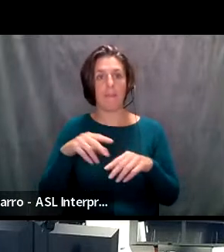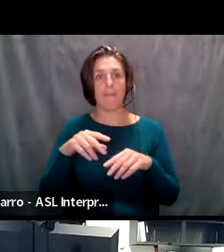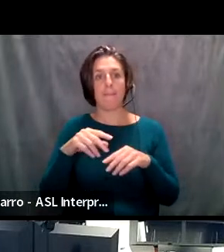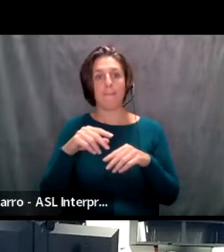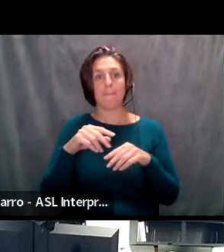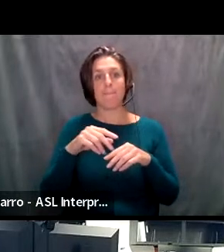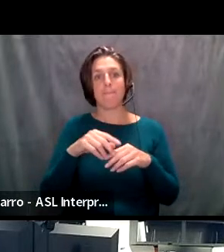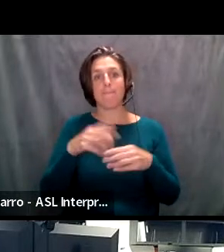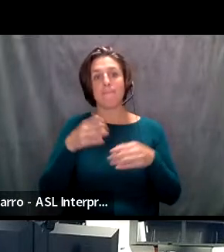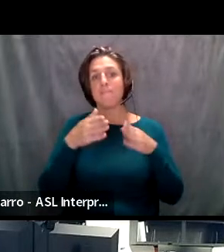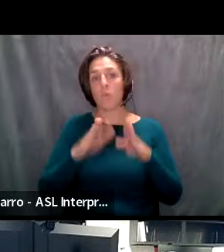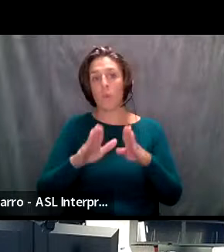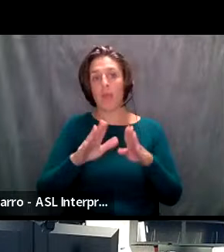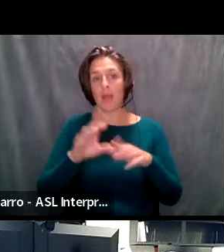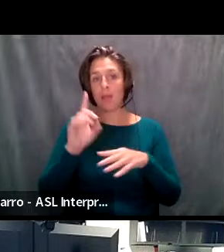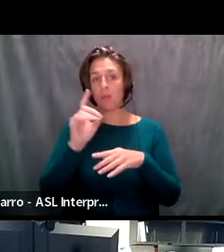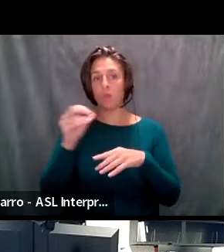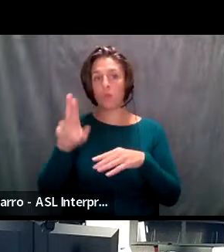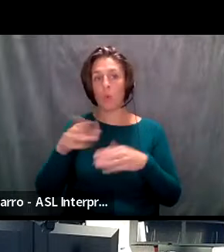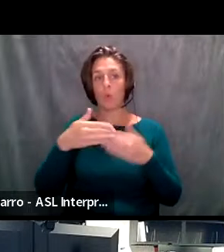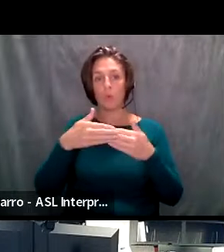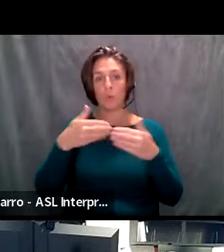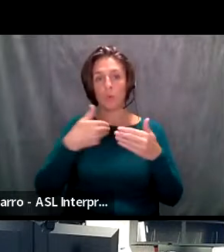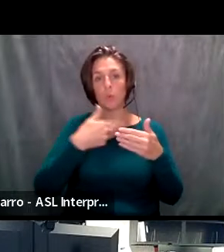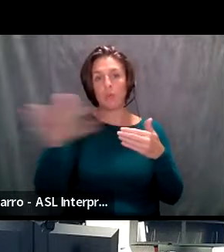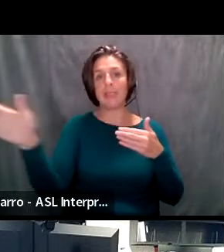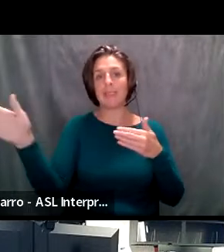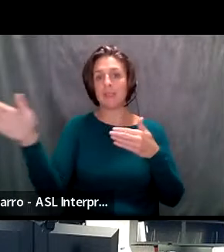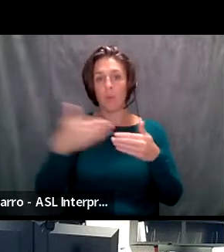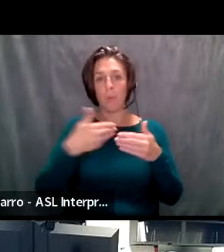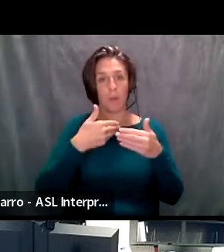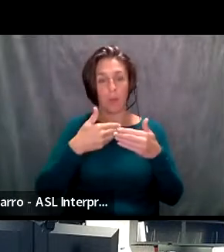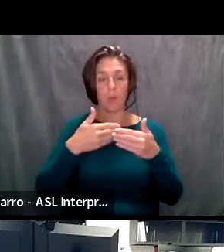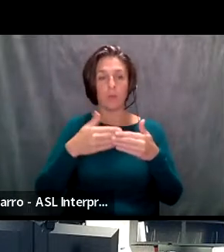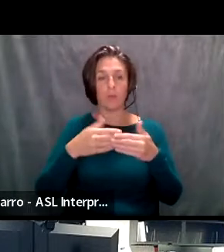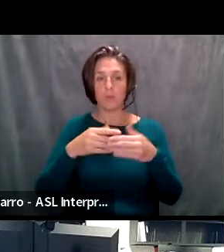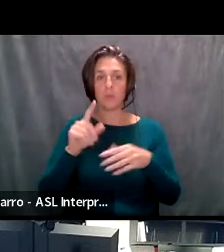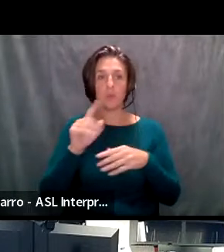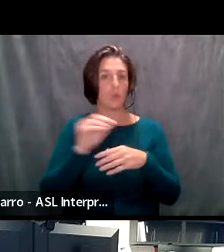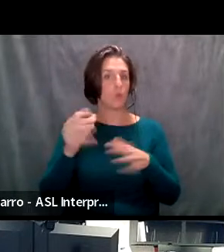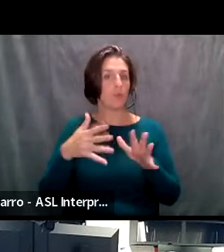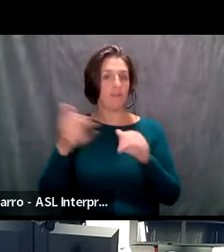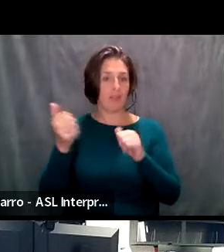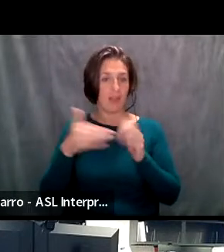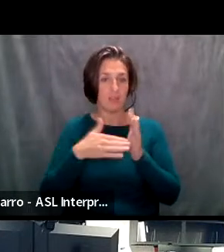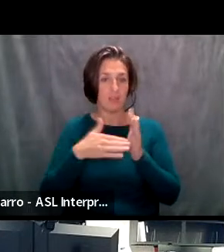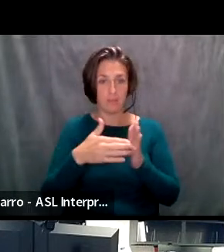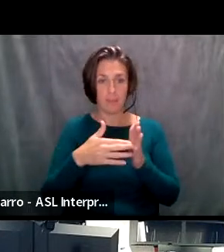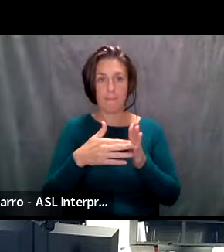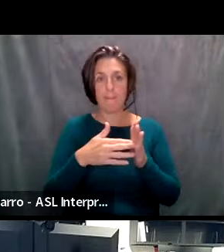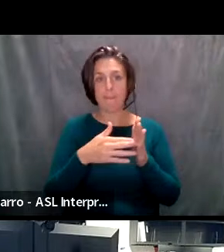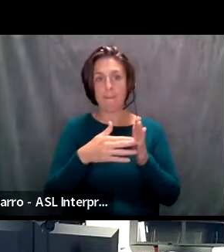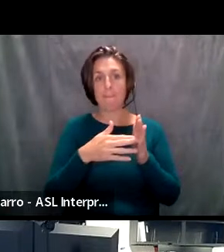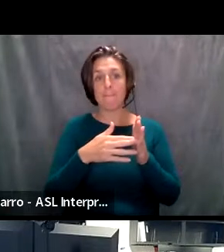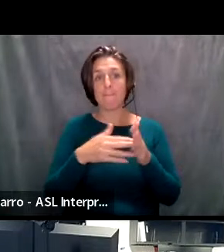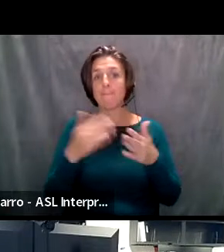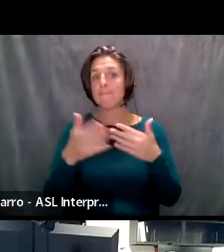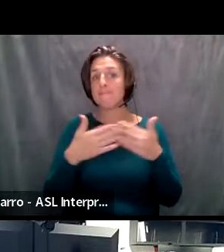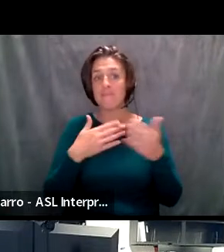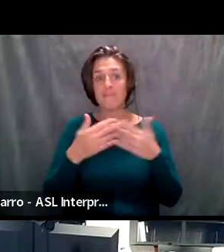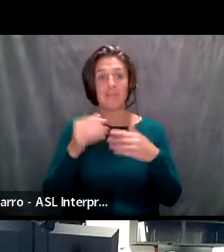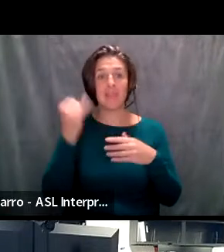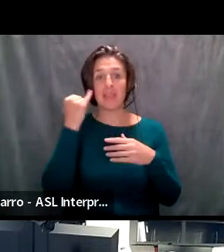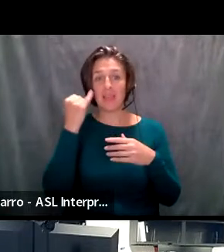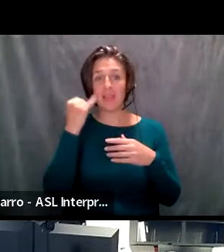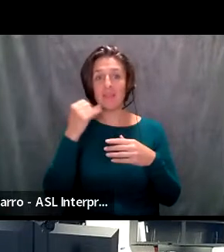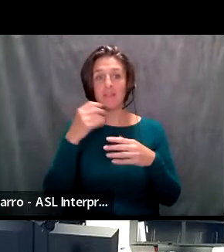the way that the door swings open and closed is often way too quickly. Even with drinking fountains and